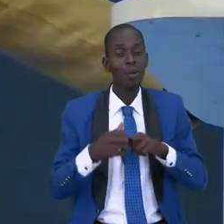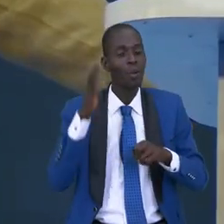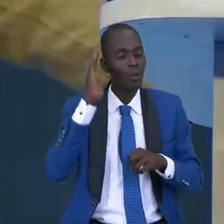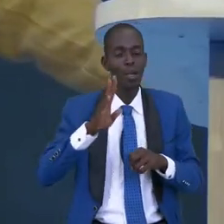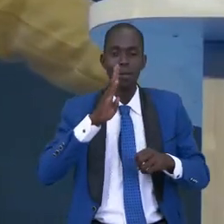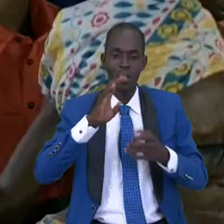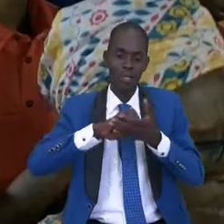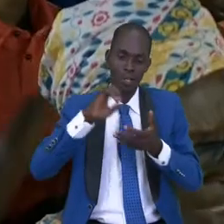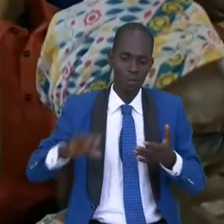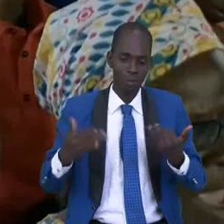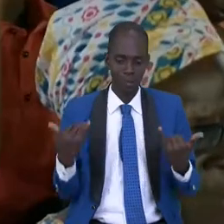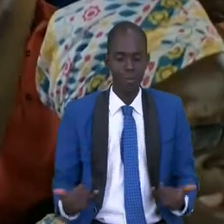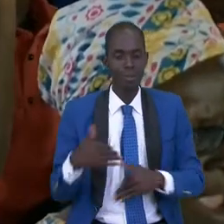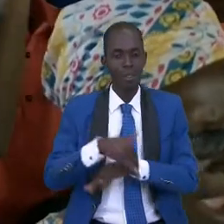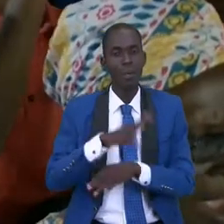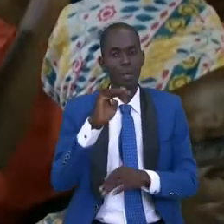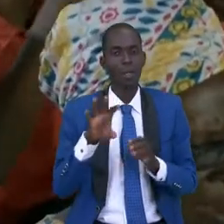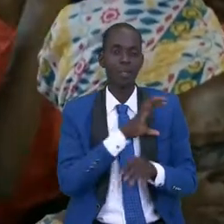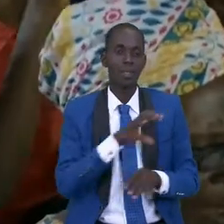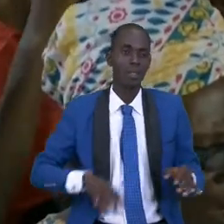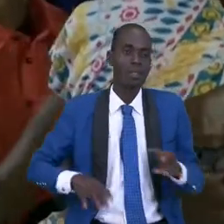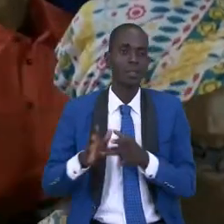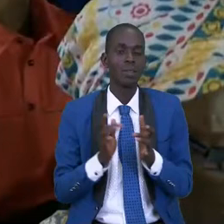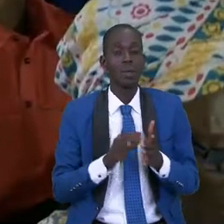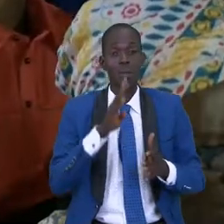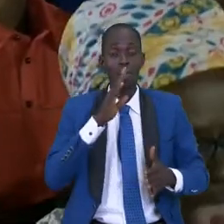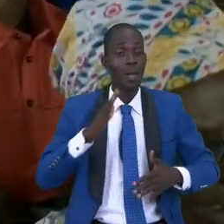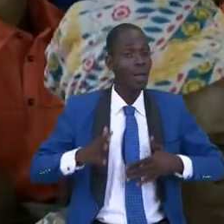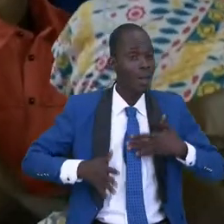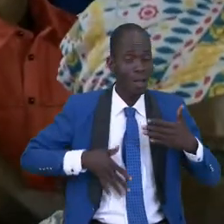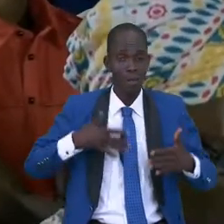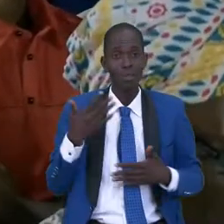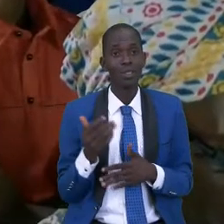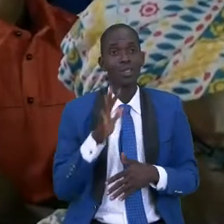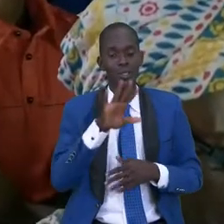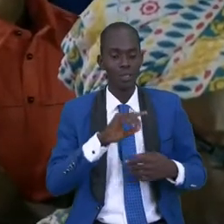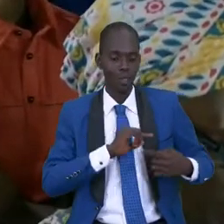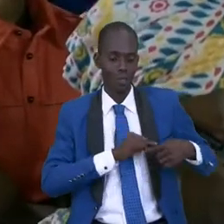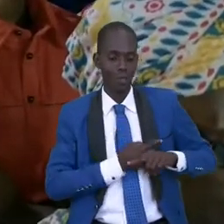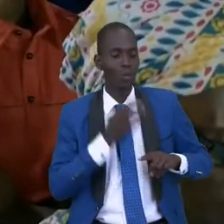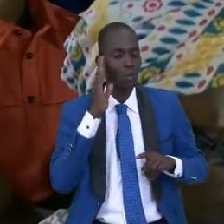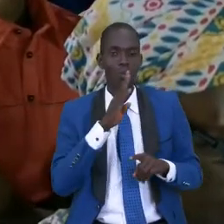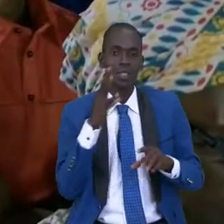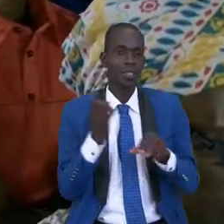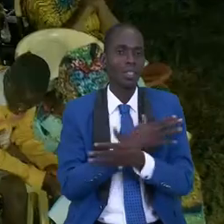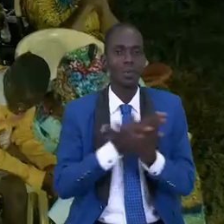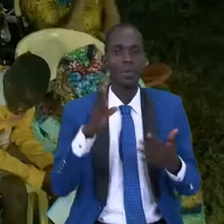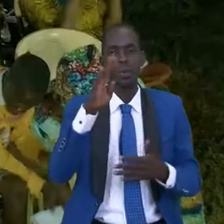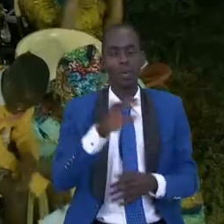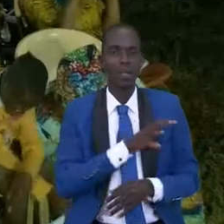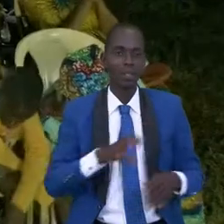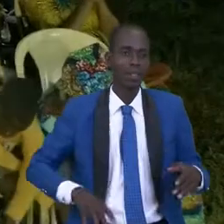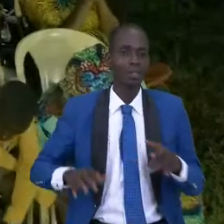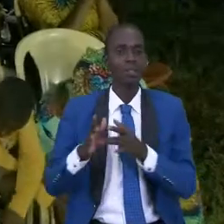by Jesus Christ. Cheer up, your guilt will be taken away by Jesus